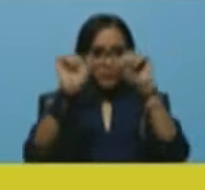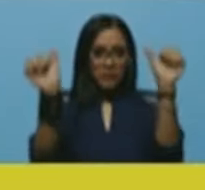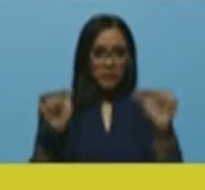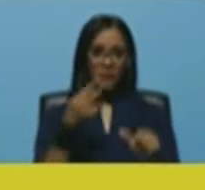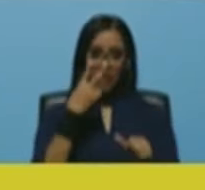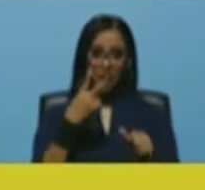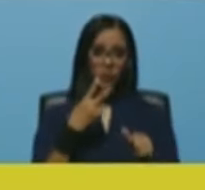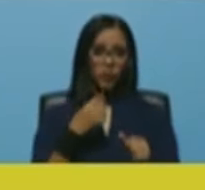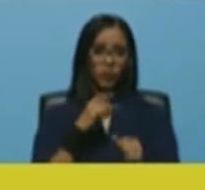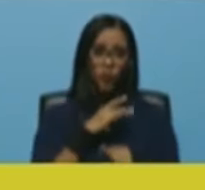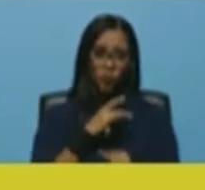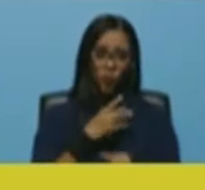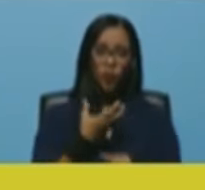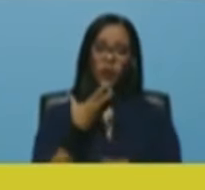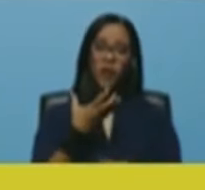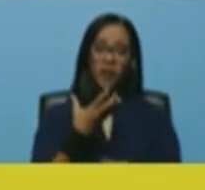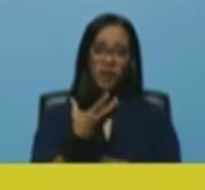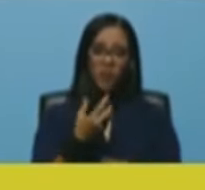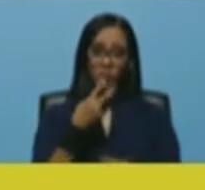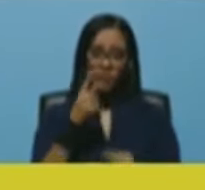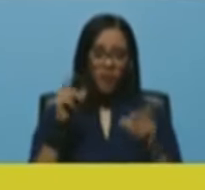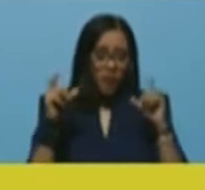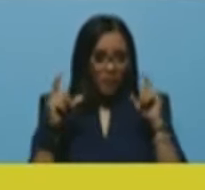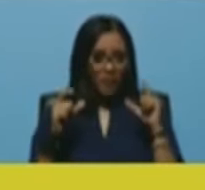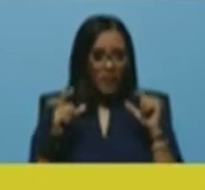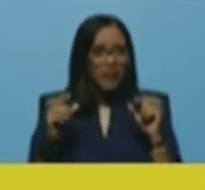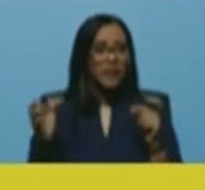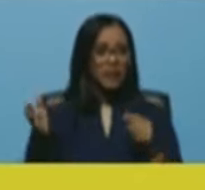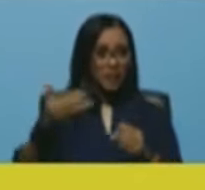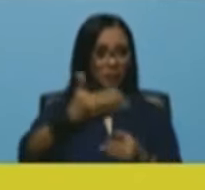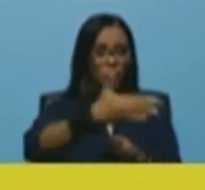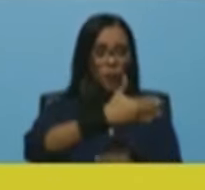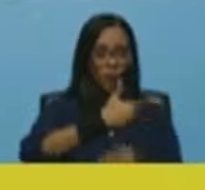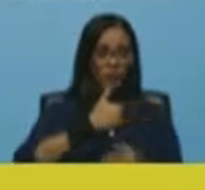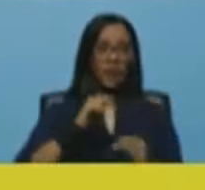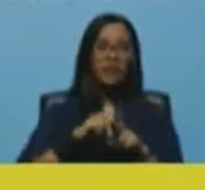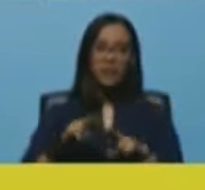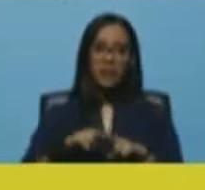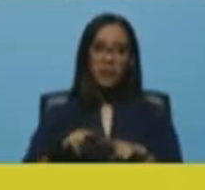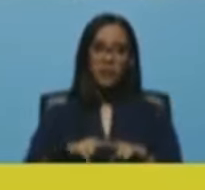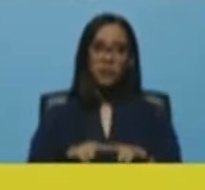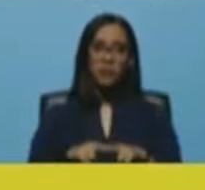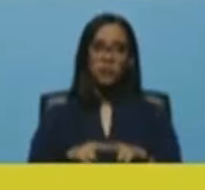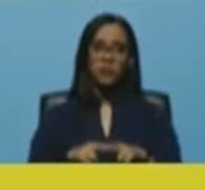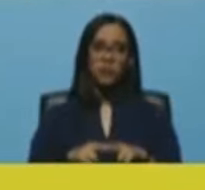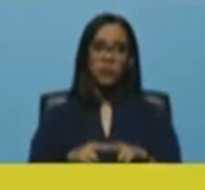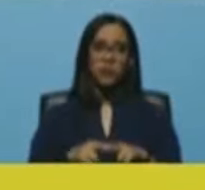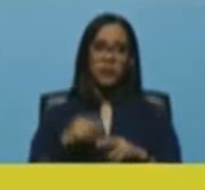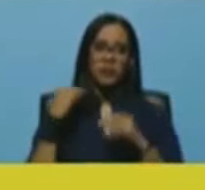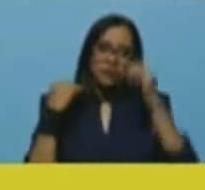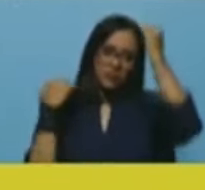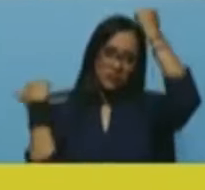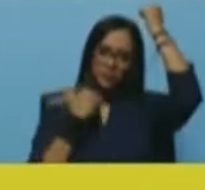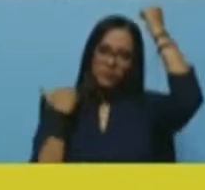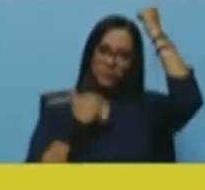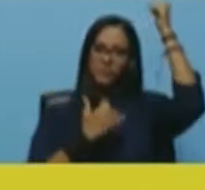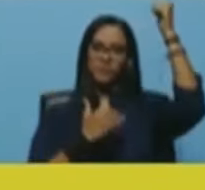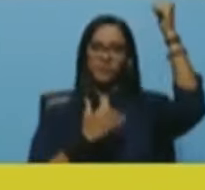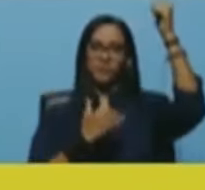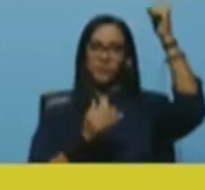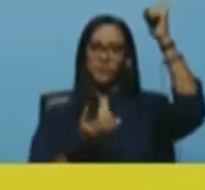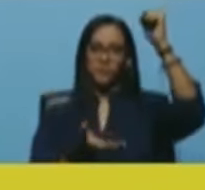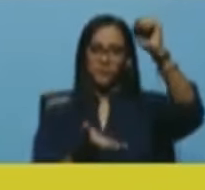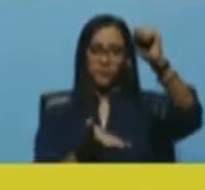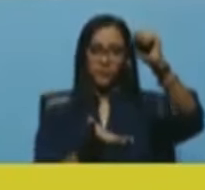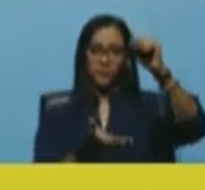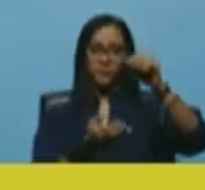play, that Guernica painting, watching the pain and the screams, the pictures of